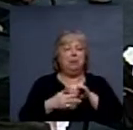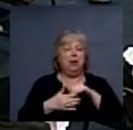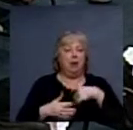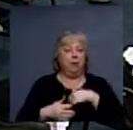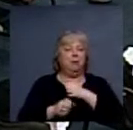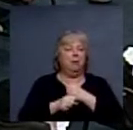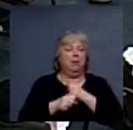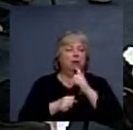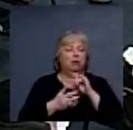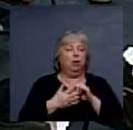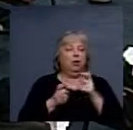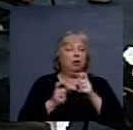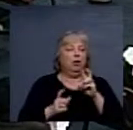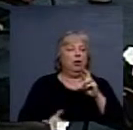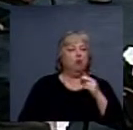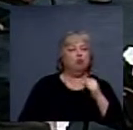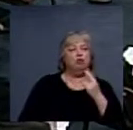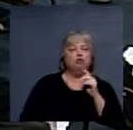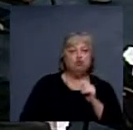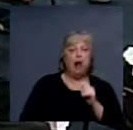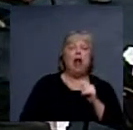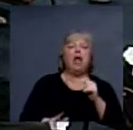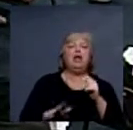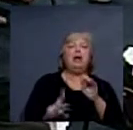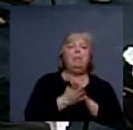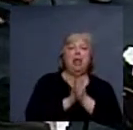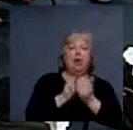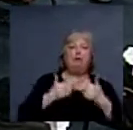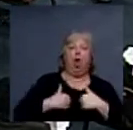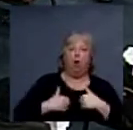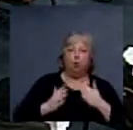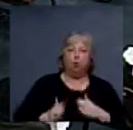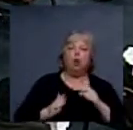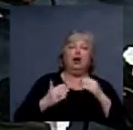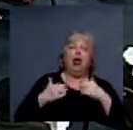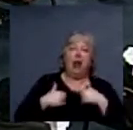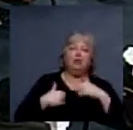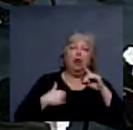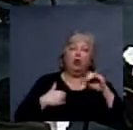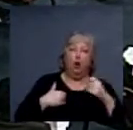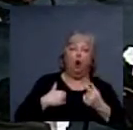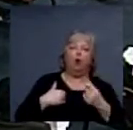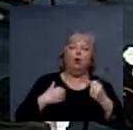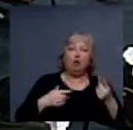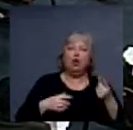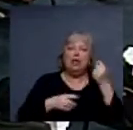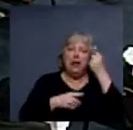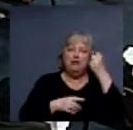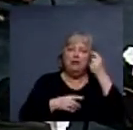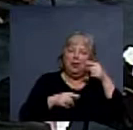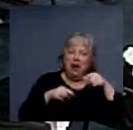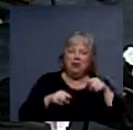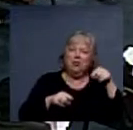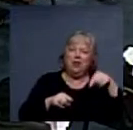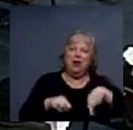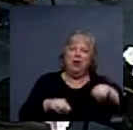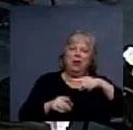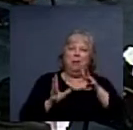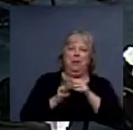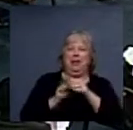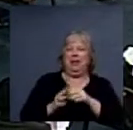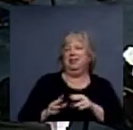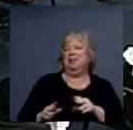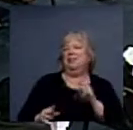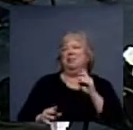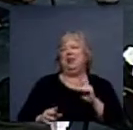made sure that Director Wright gets a dog so she can be better informed at these meetings. I'll take care of him for you. All right,